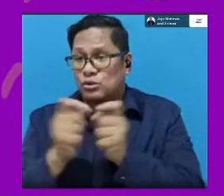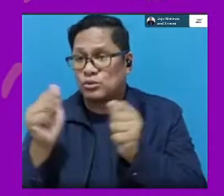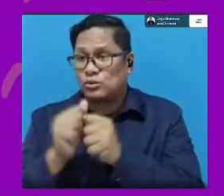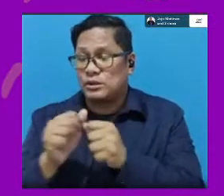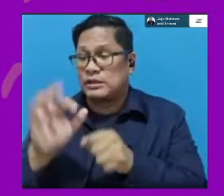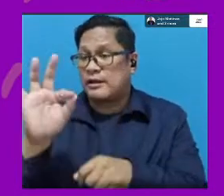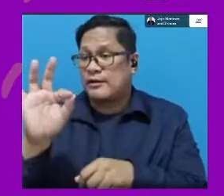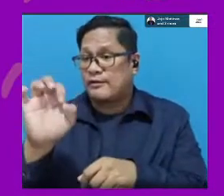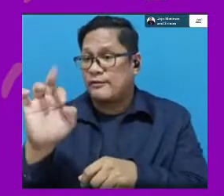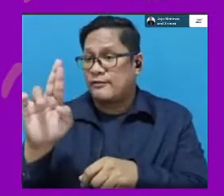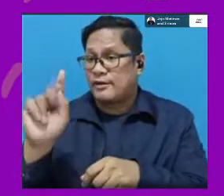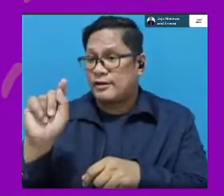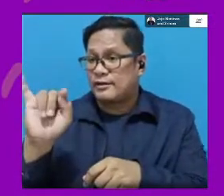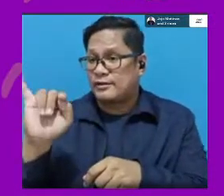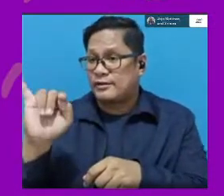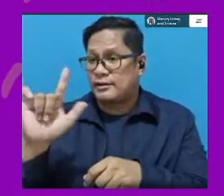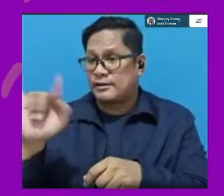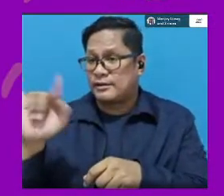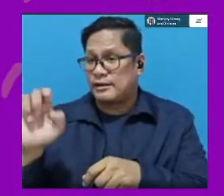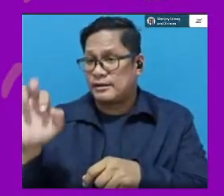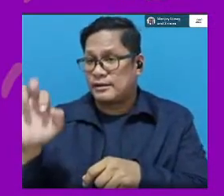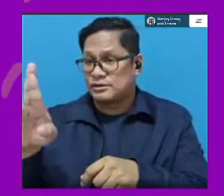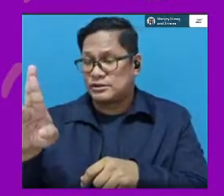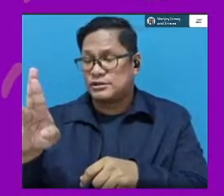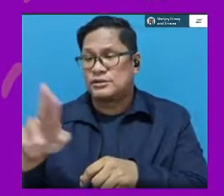fertilizers. Next slide.